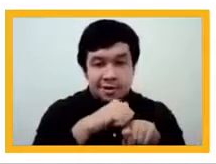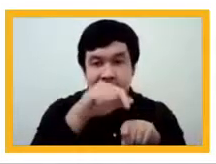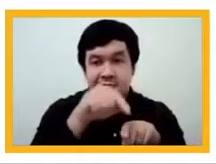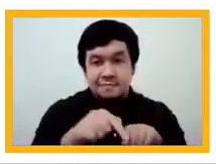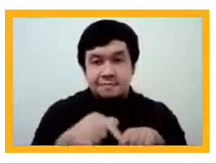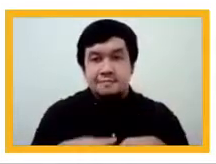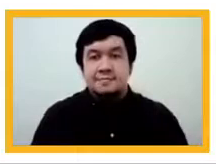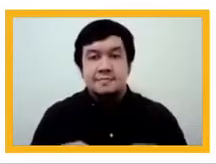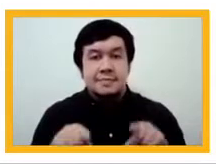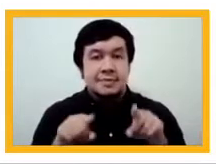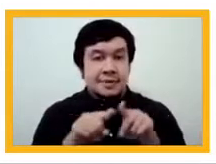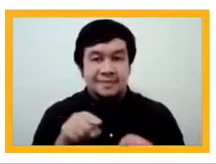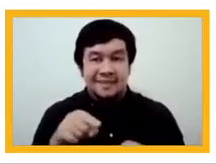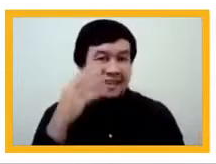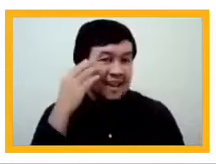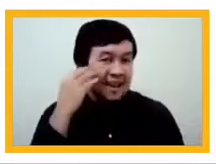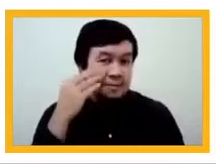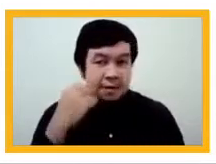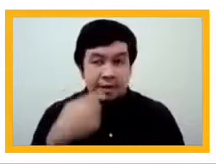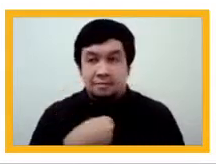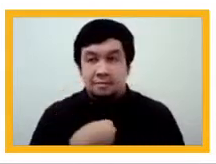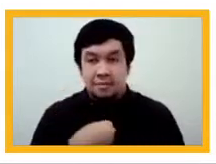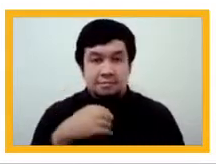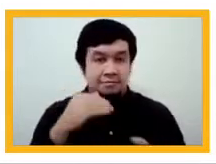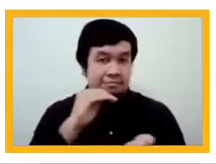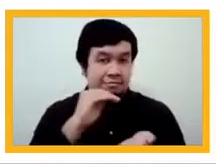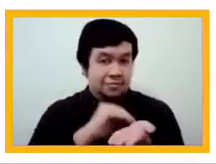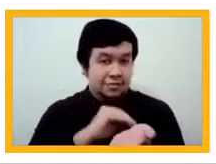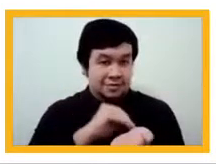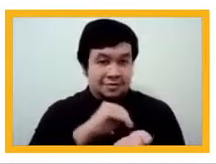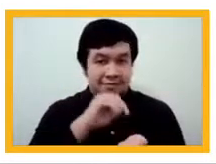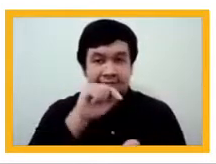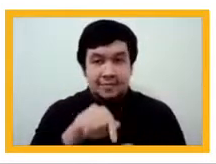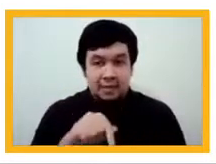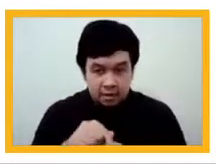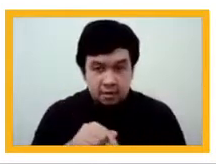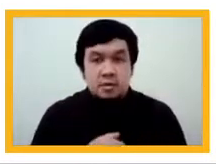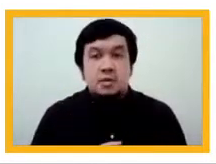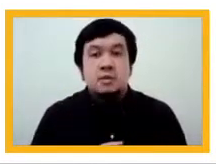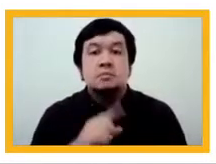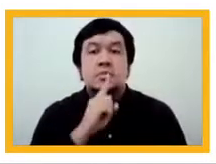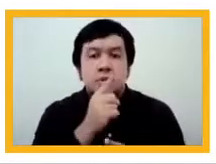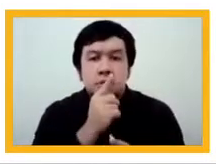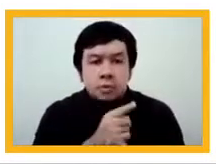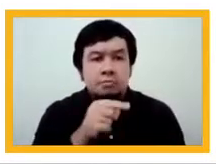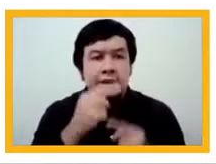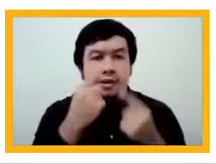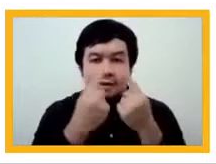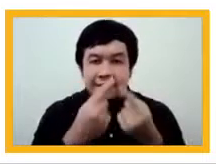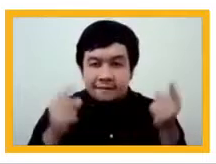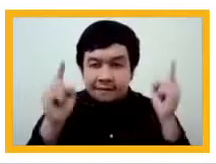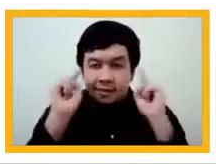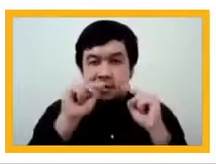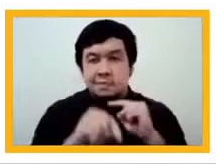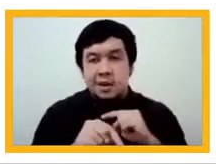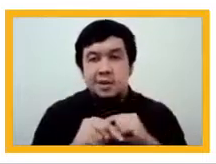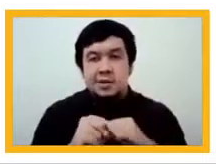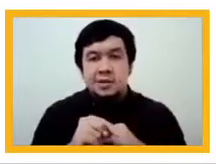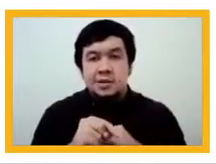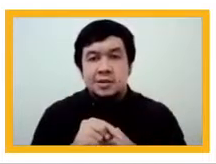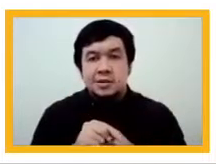can say that universities, even medical schools, have to really embrace technology in higher education